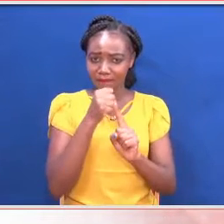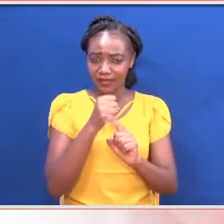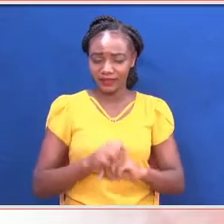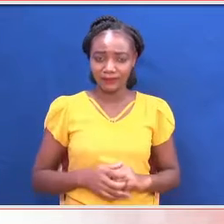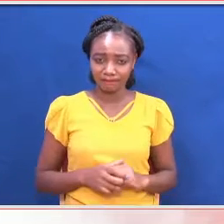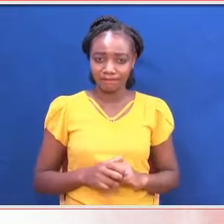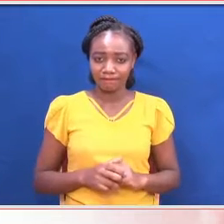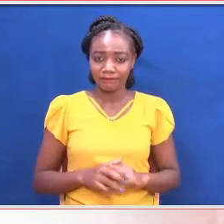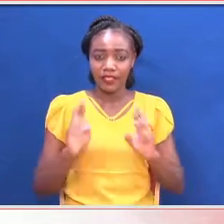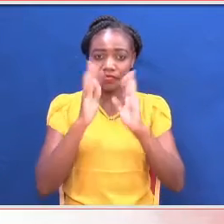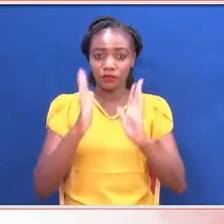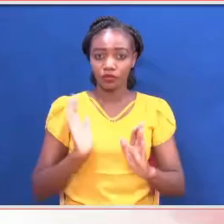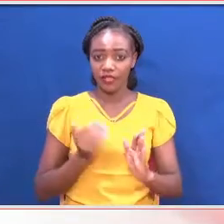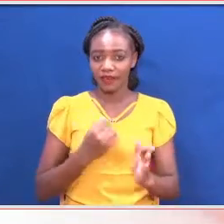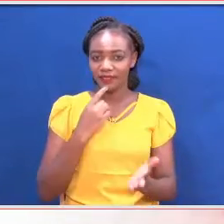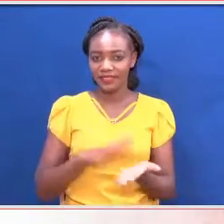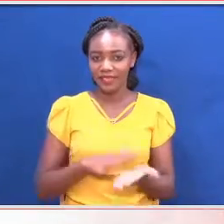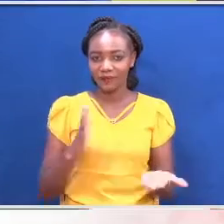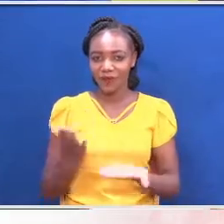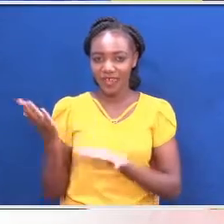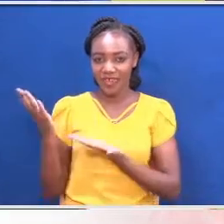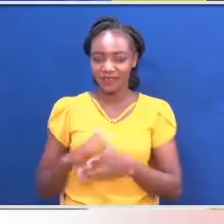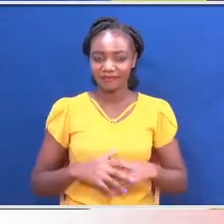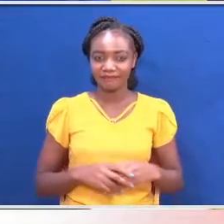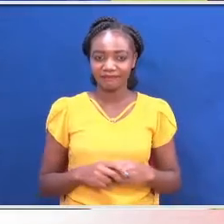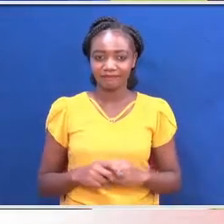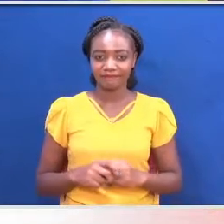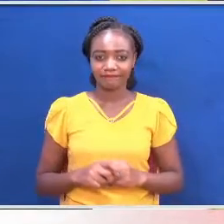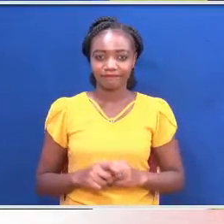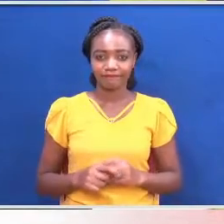disease. David Mudhoka reports.